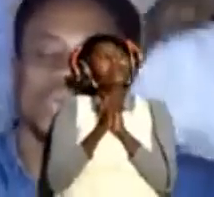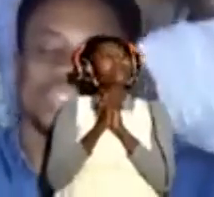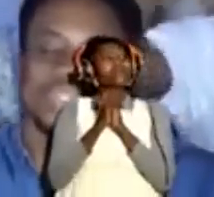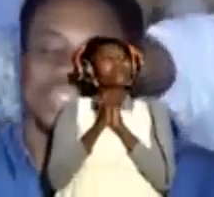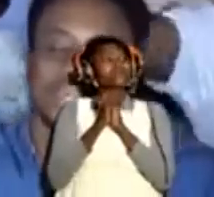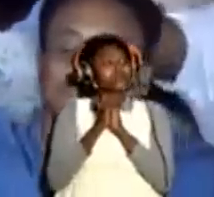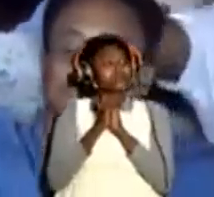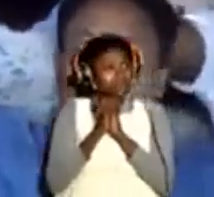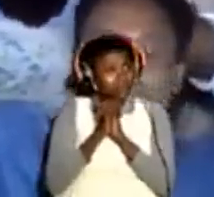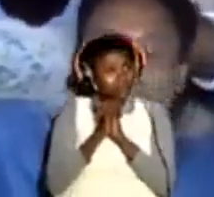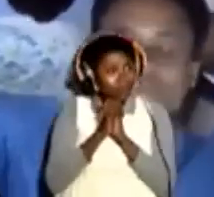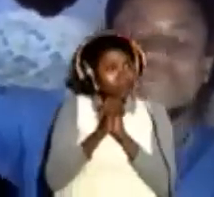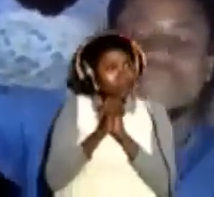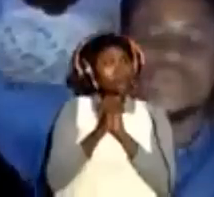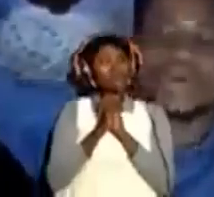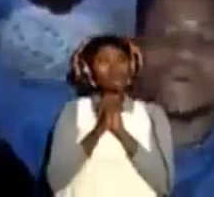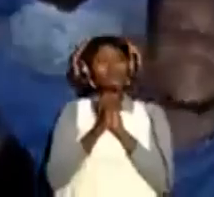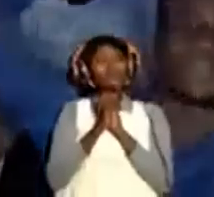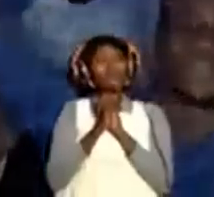Oh yes, Lord.